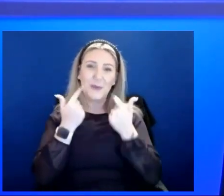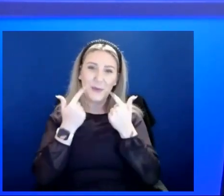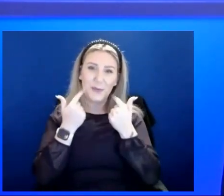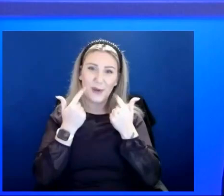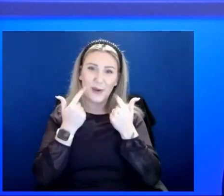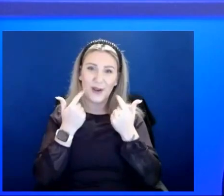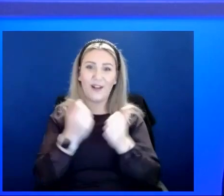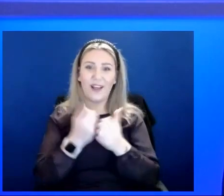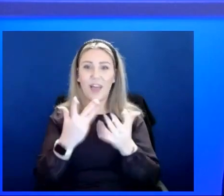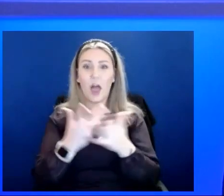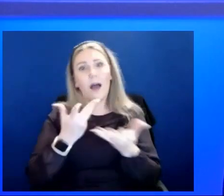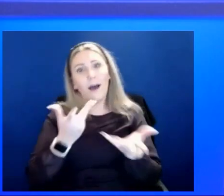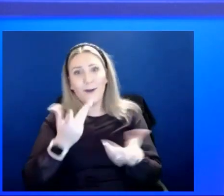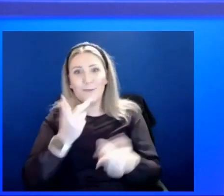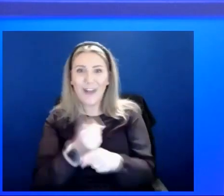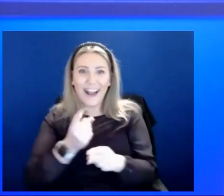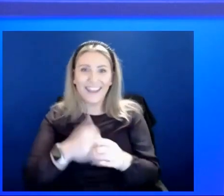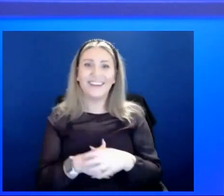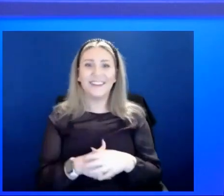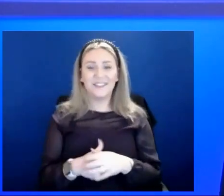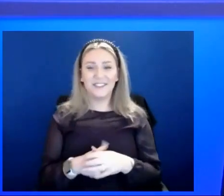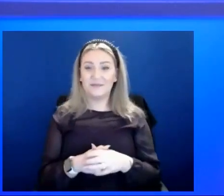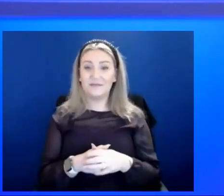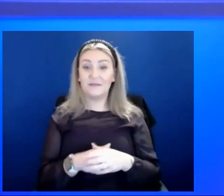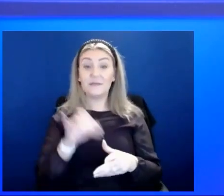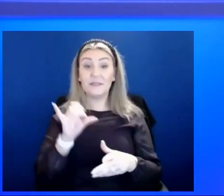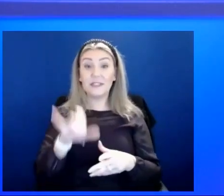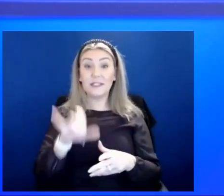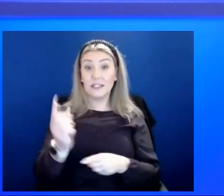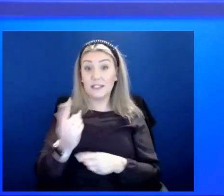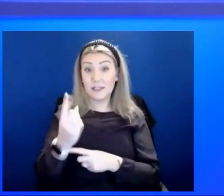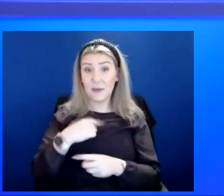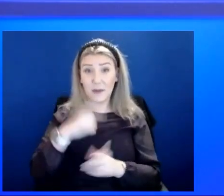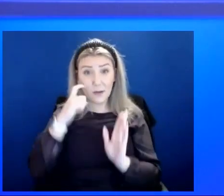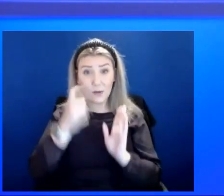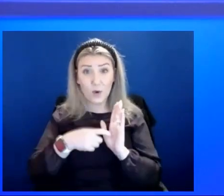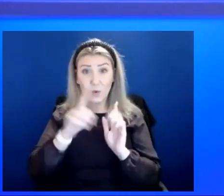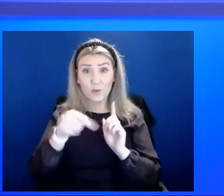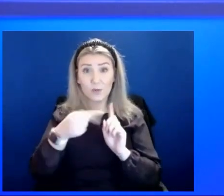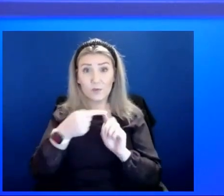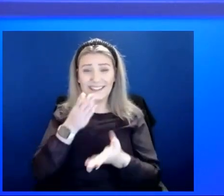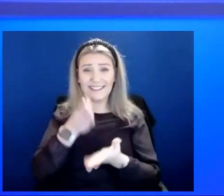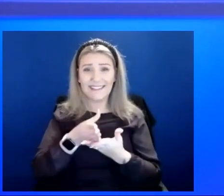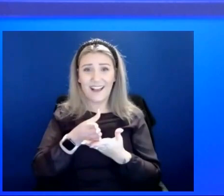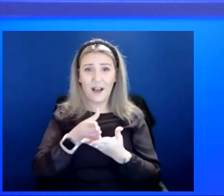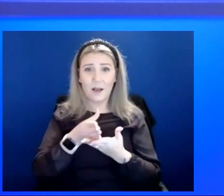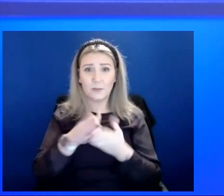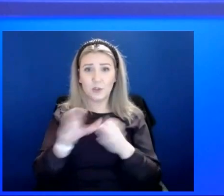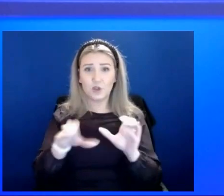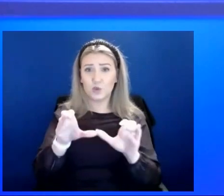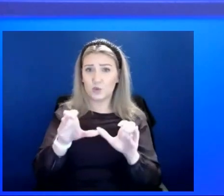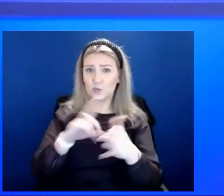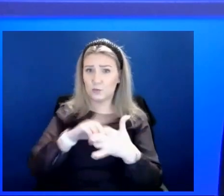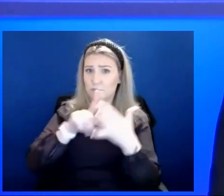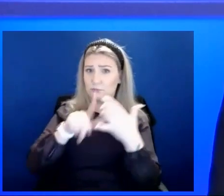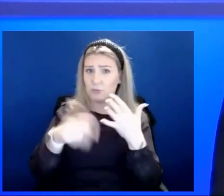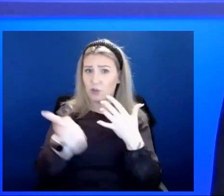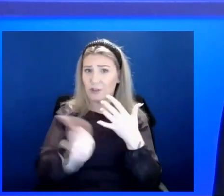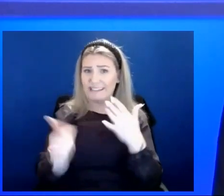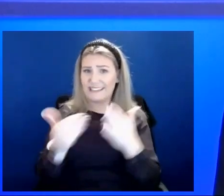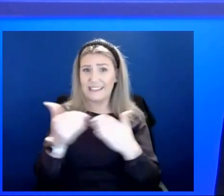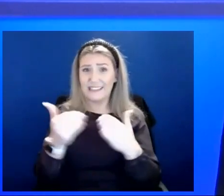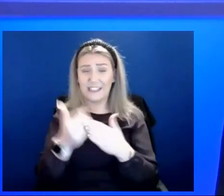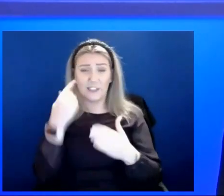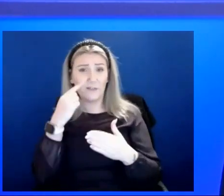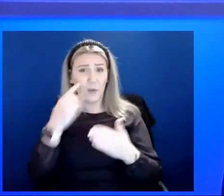figure, right? And that is something that I notice when I stop doing that, or any variance from my baseline, is when I kind